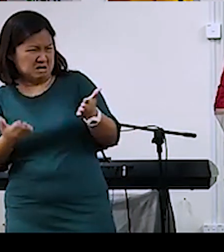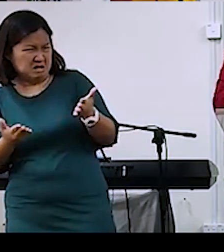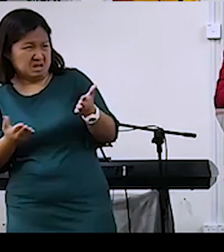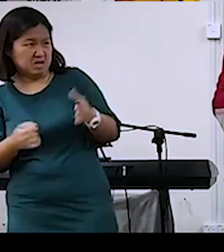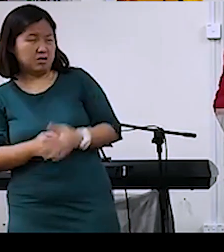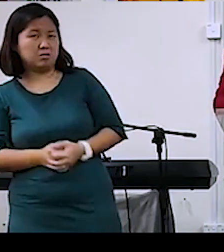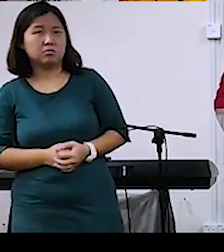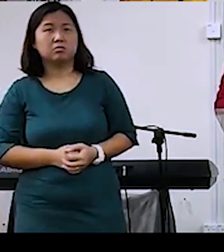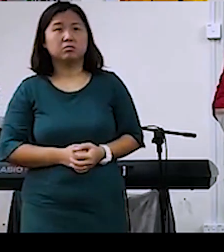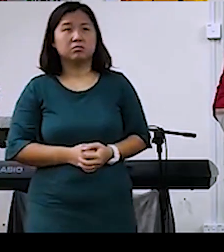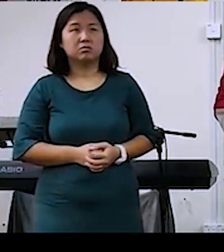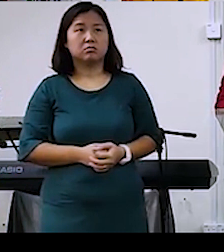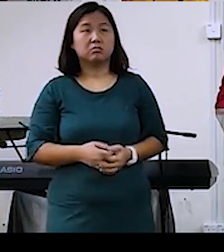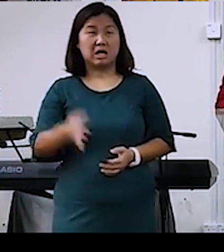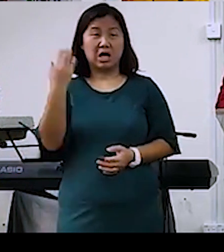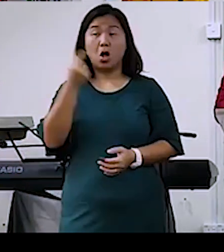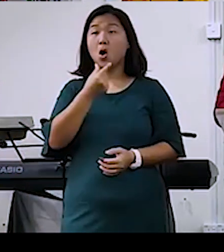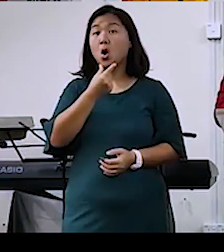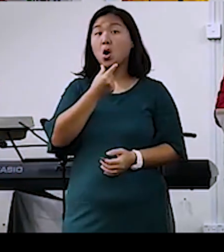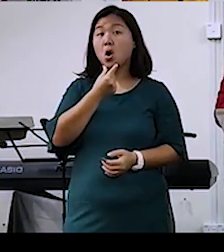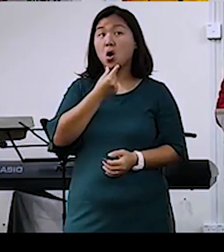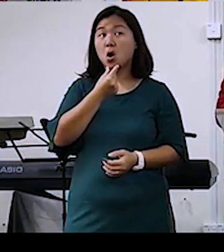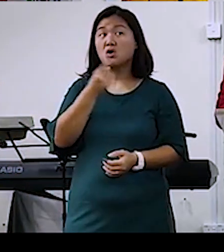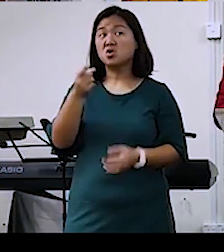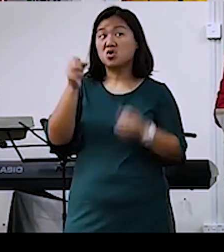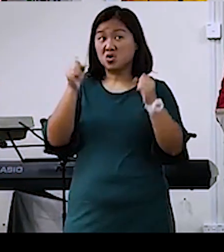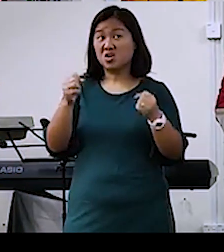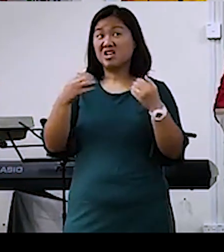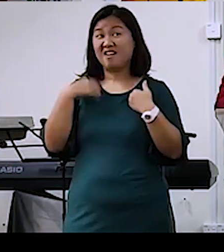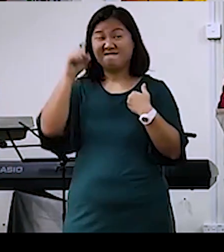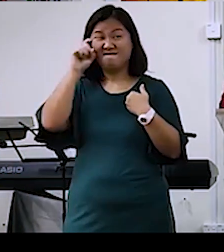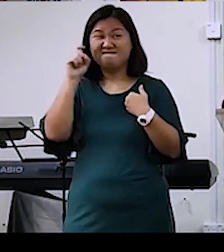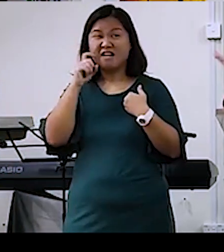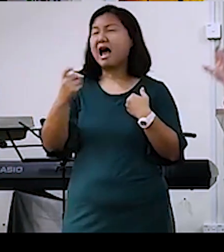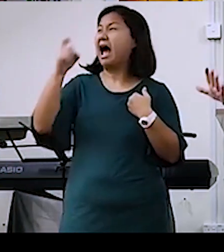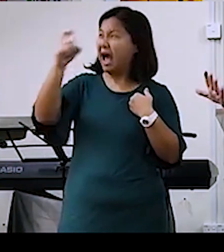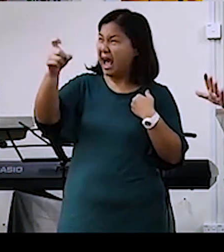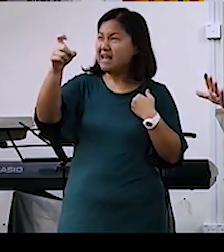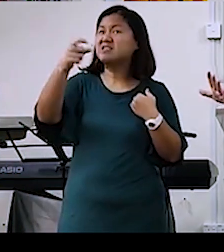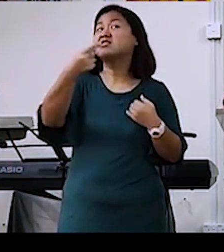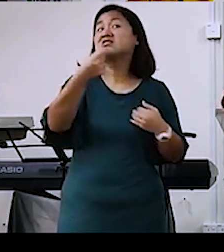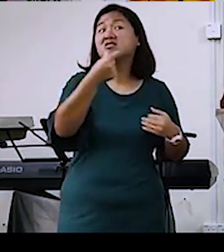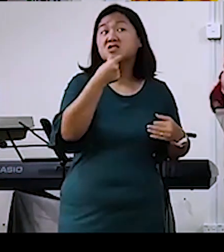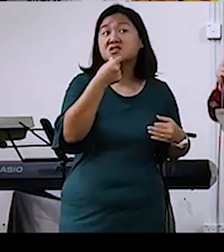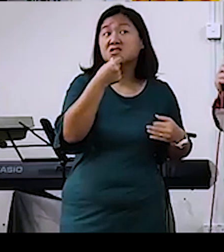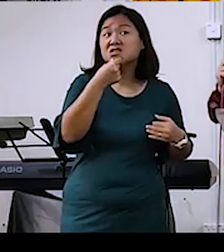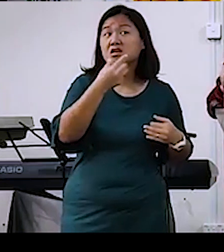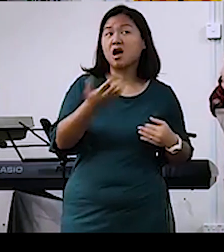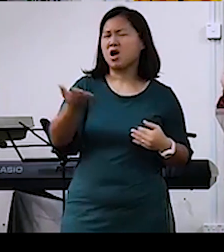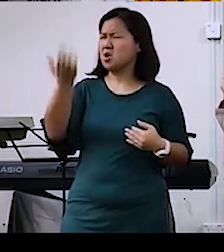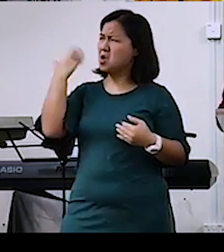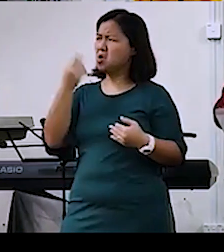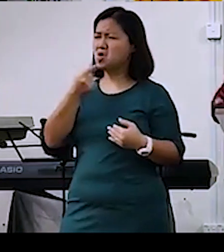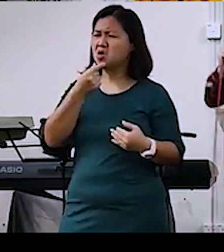guy. You're an ex-gay guy. Okay, gay guys different. Gay guys, you can sleep around. That's your rights. But ex-gay guy. You say, I'm an